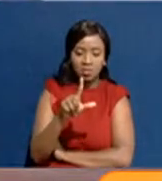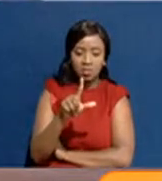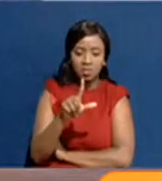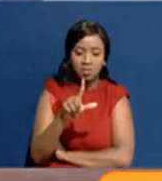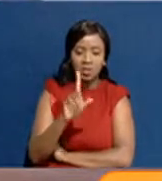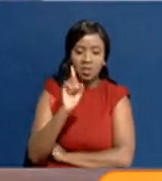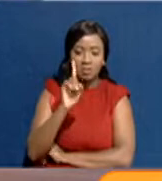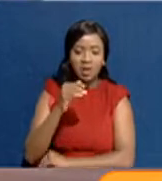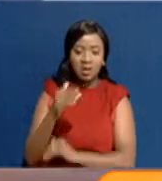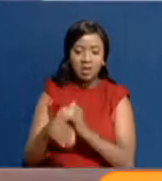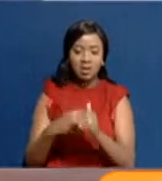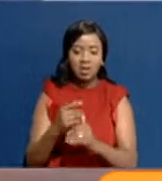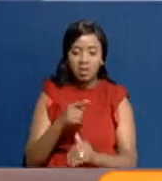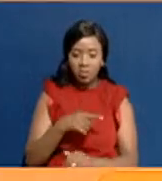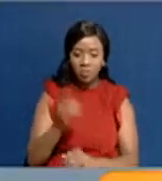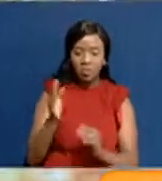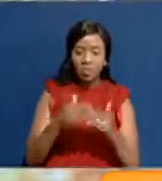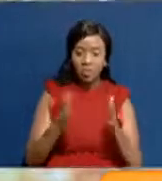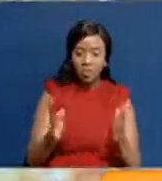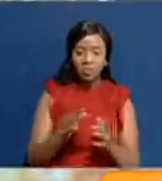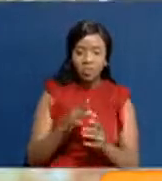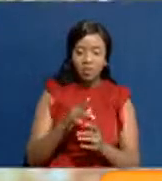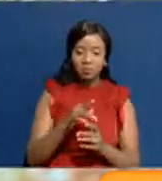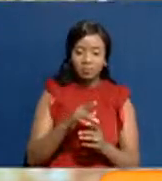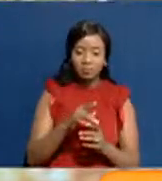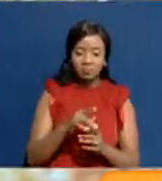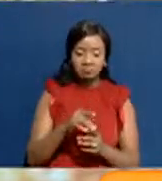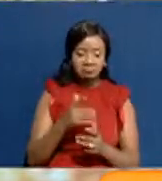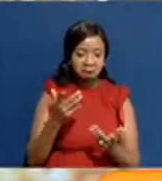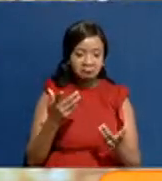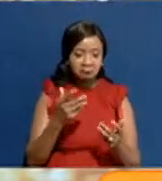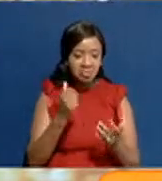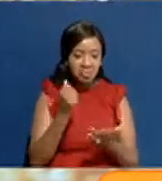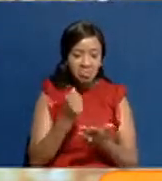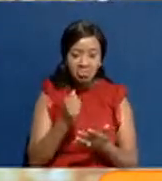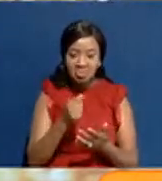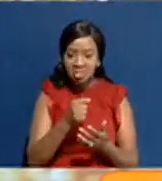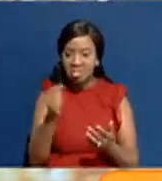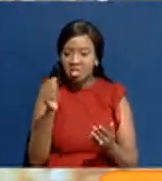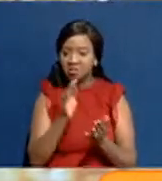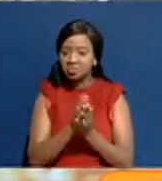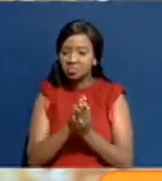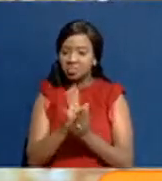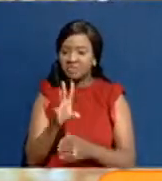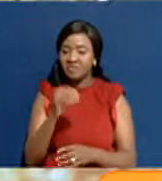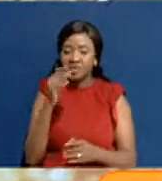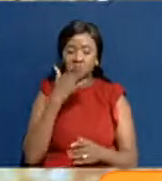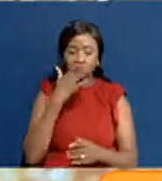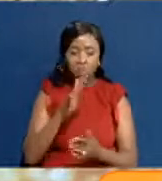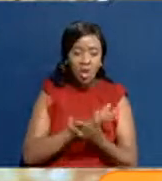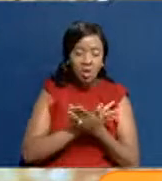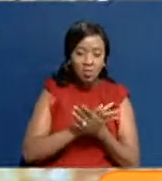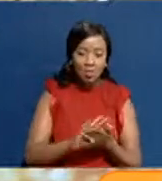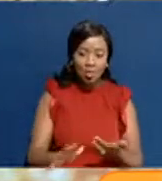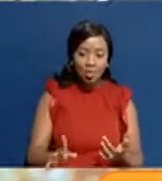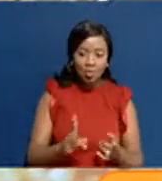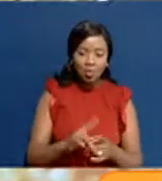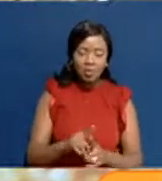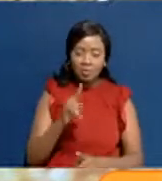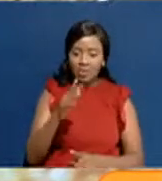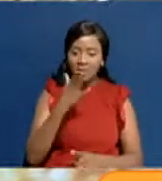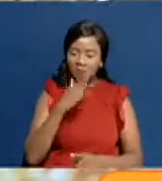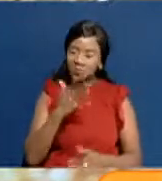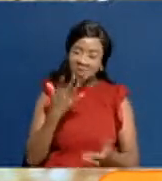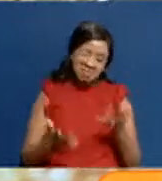the warehouse, the container, and there is no sugar. And the sugar has disappeared. It has disappeared. But the sugar has probably been